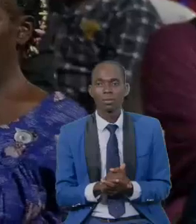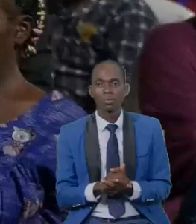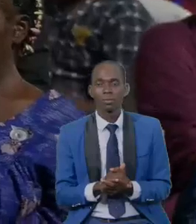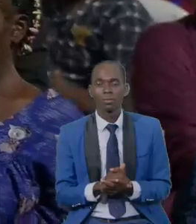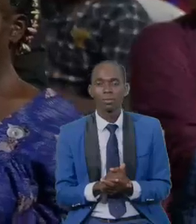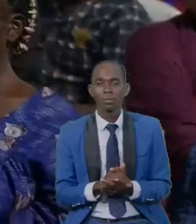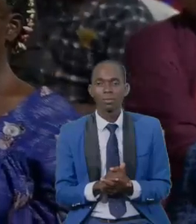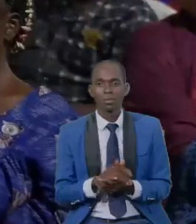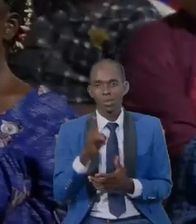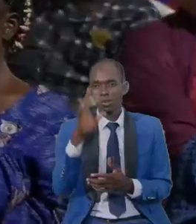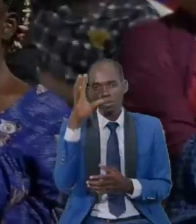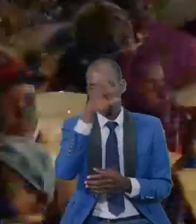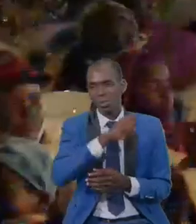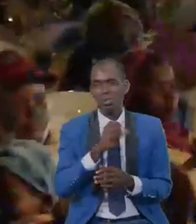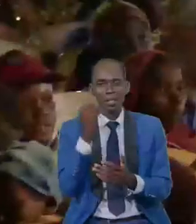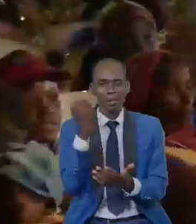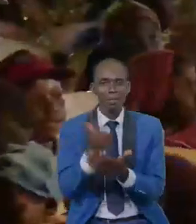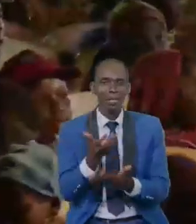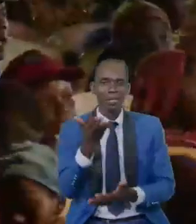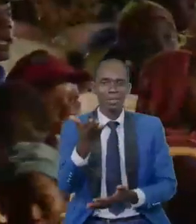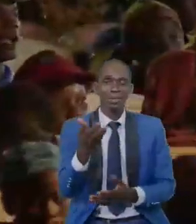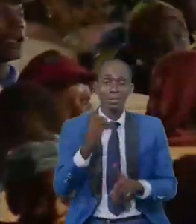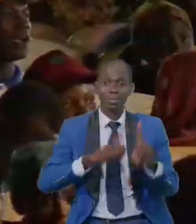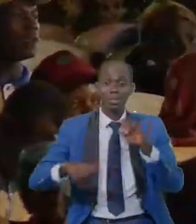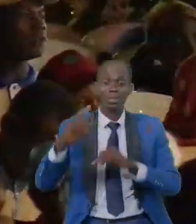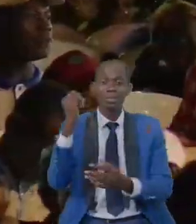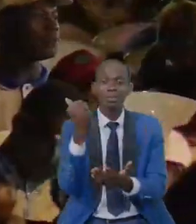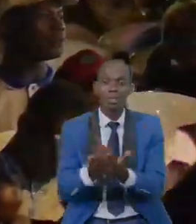You miss an amen there.